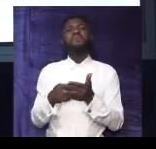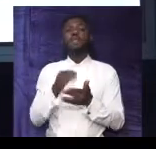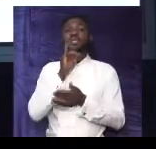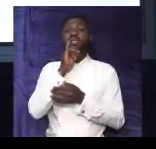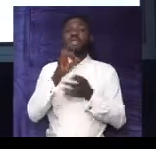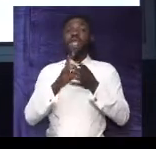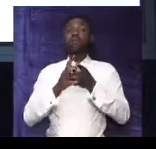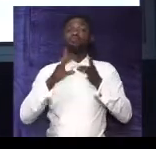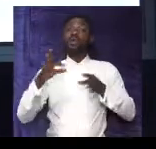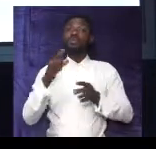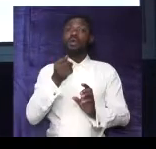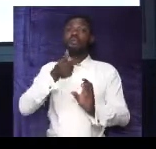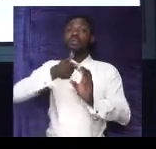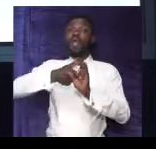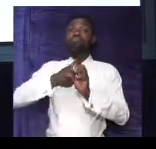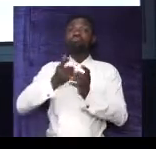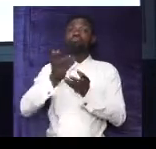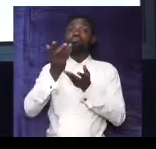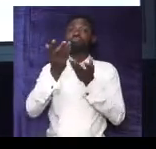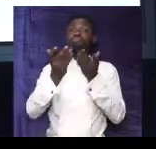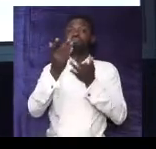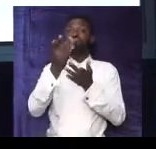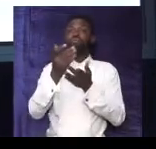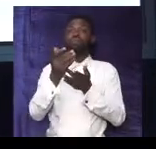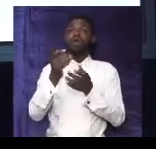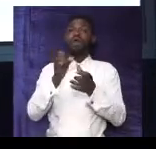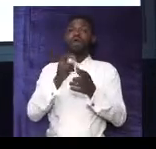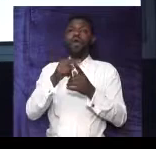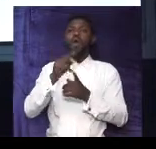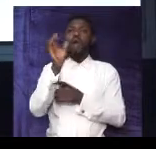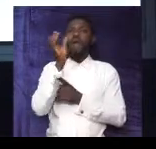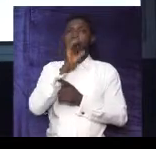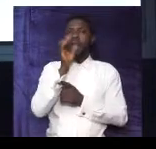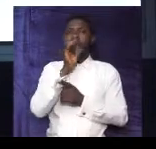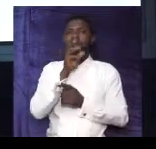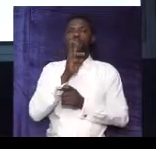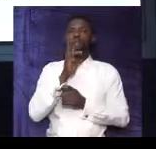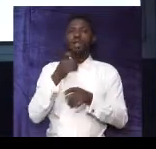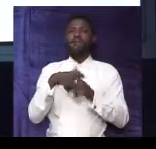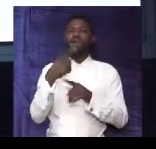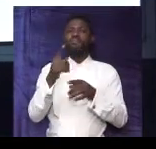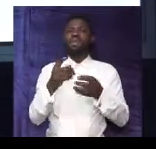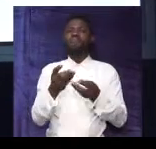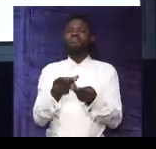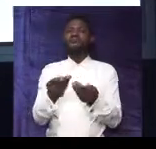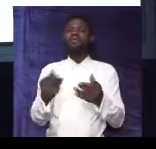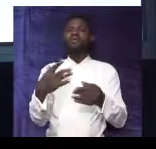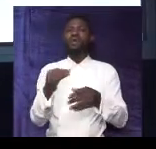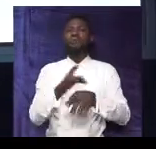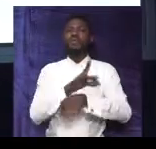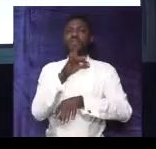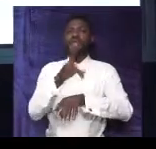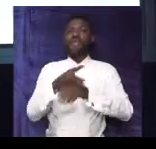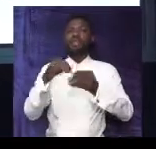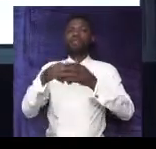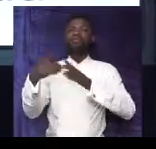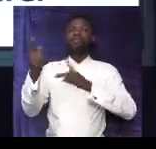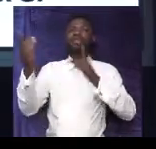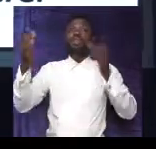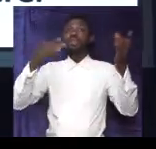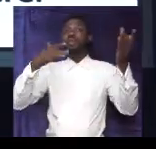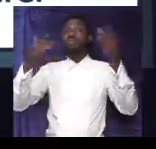here? It's the release of gas, ash, or hot water from surface of the earth into